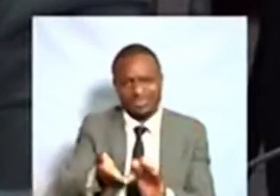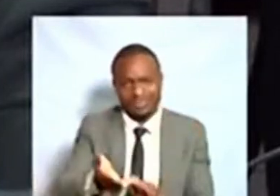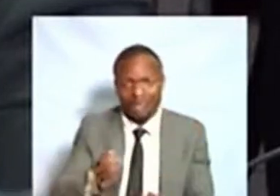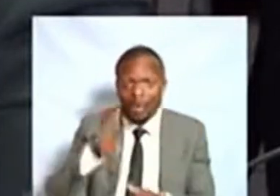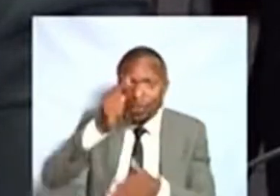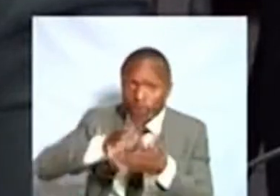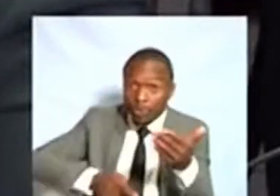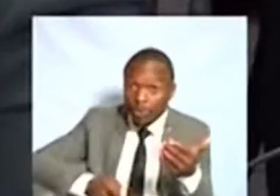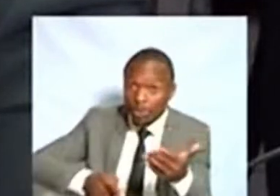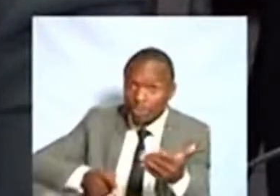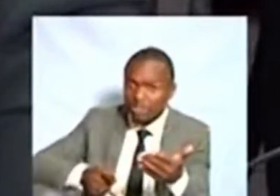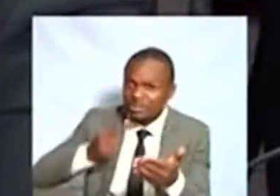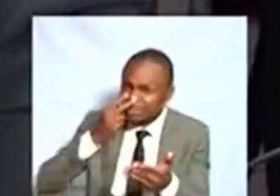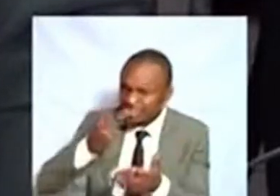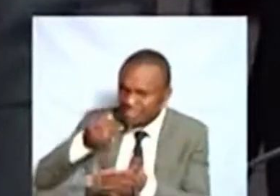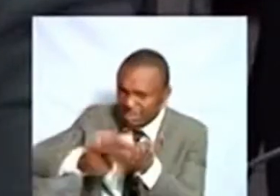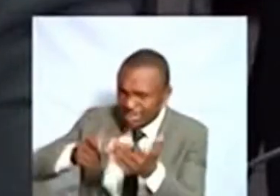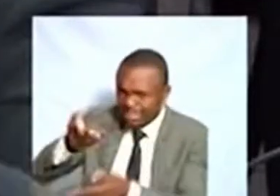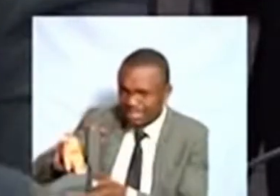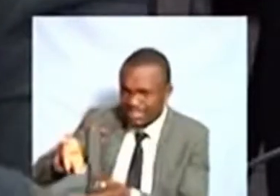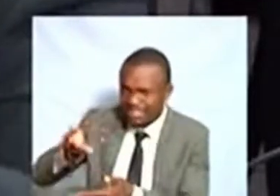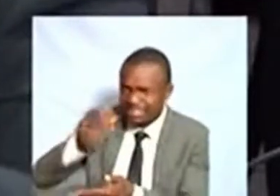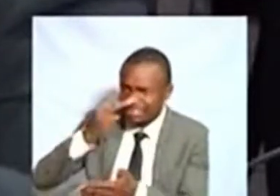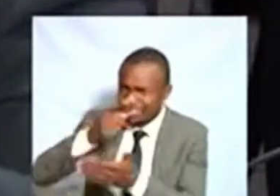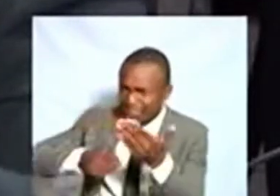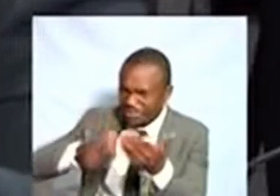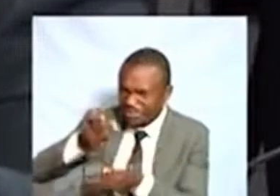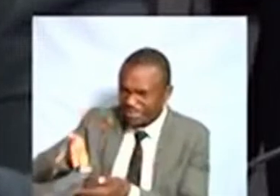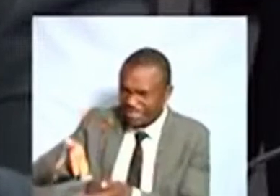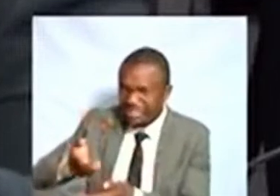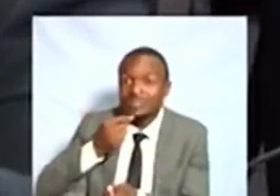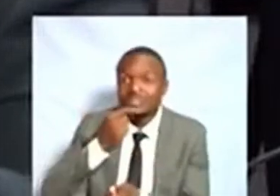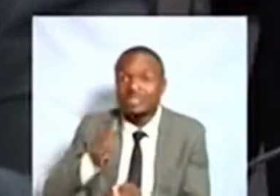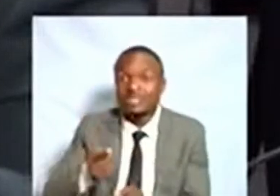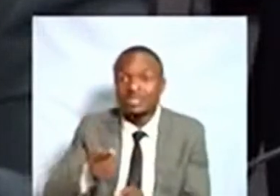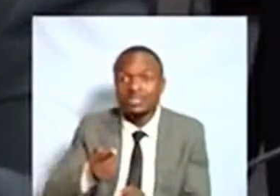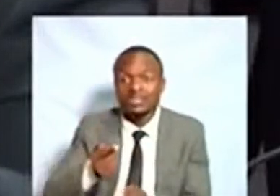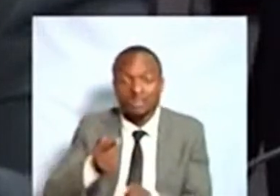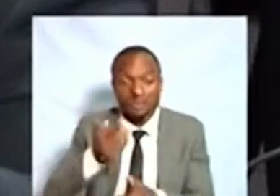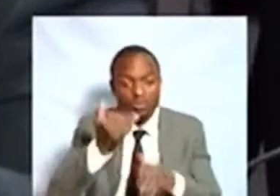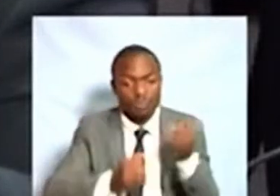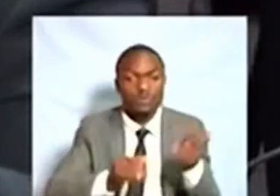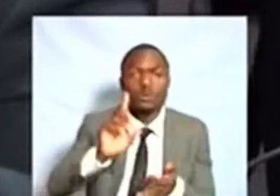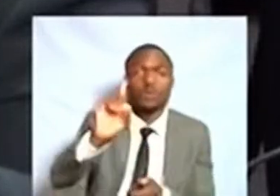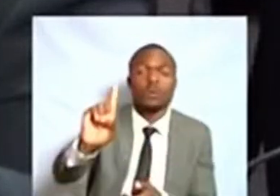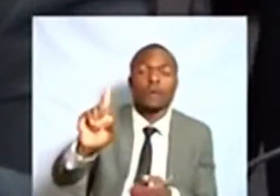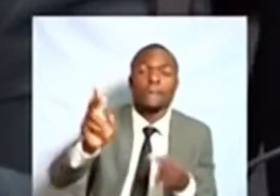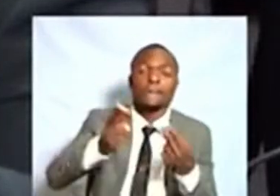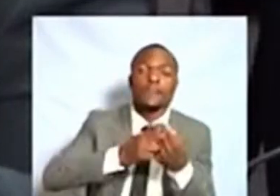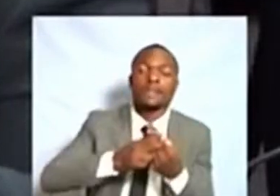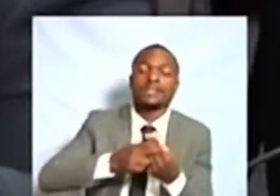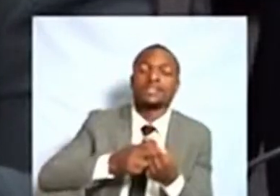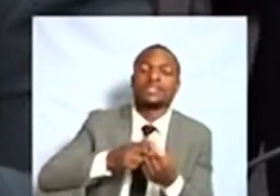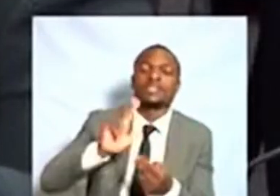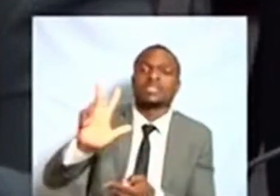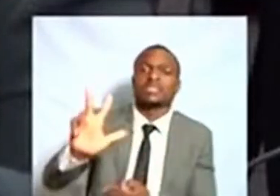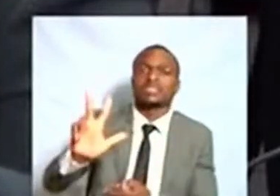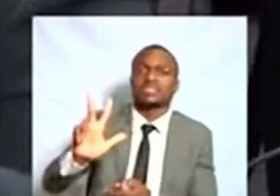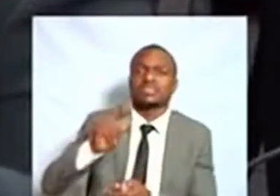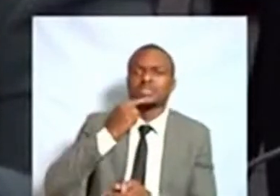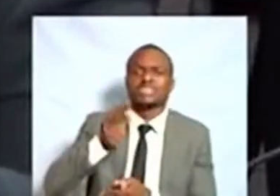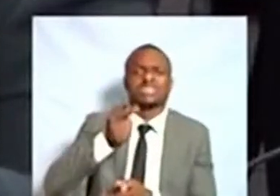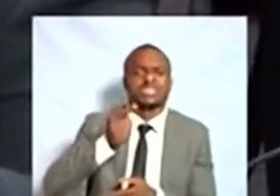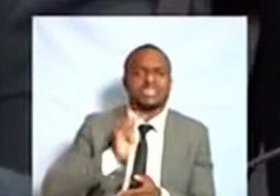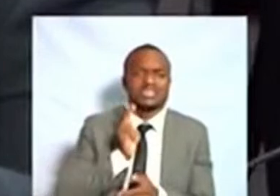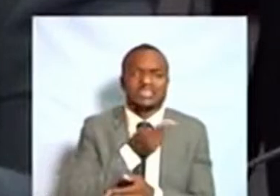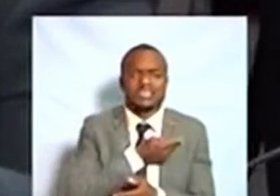What are you seeing? It is saying incomplete 1x3. What are you telling us? The image that